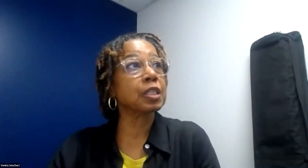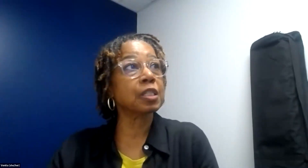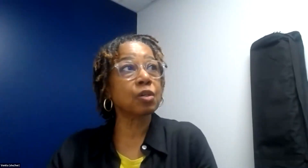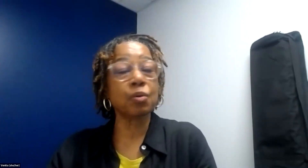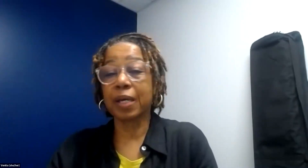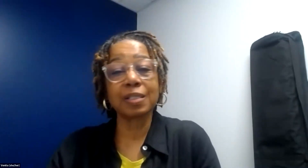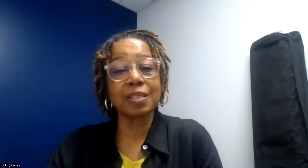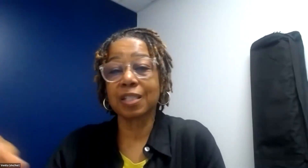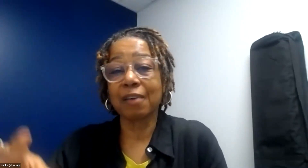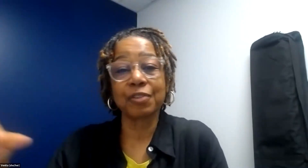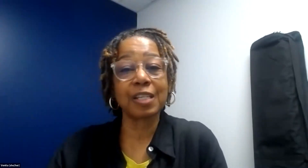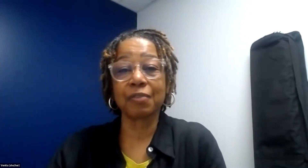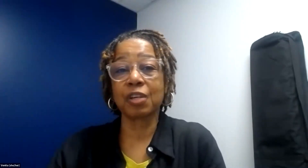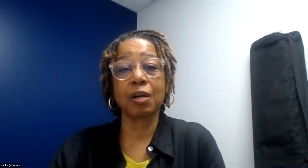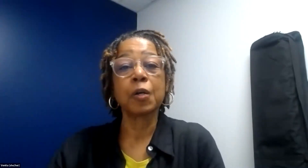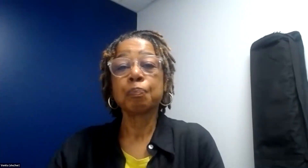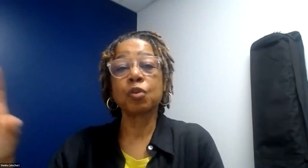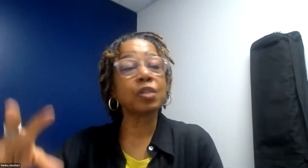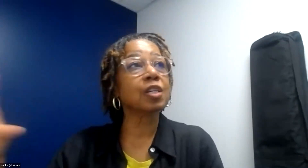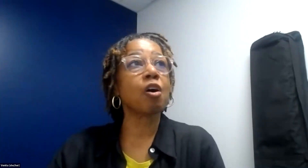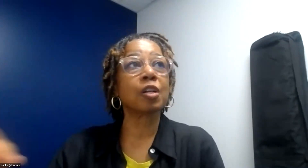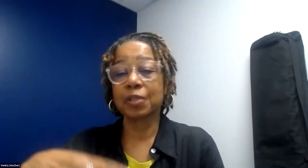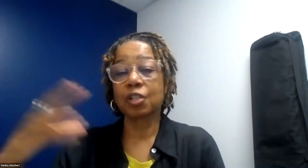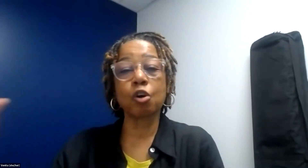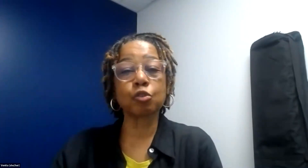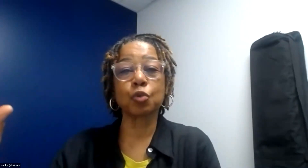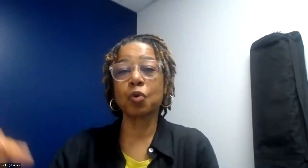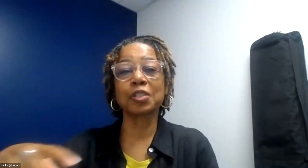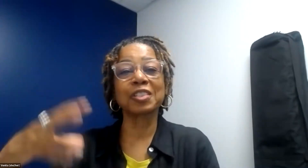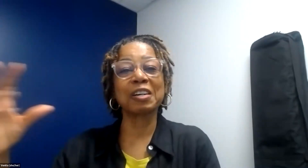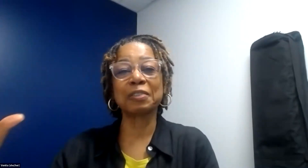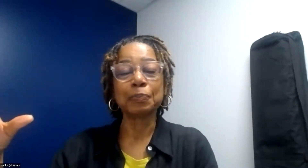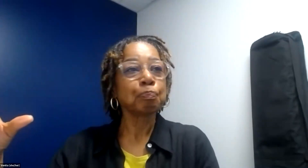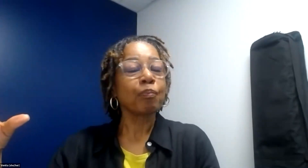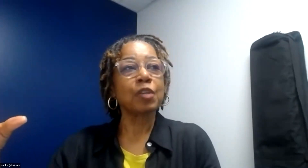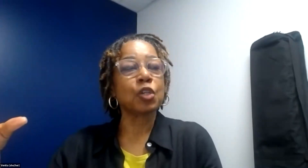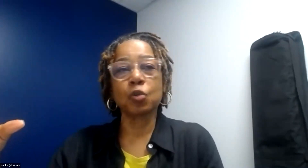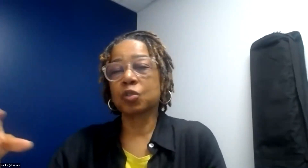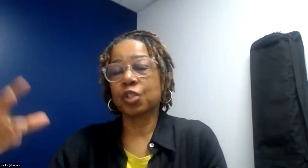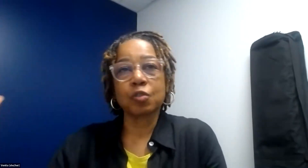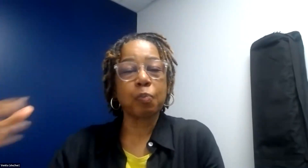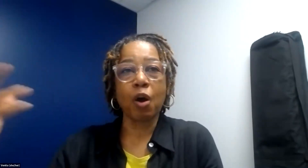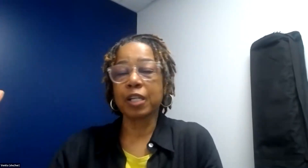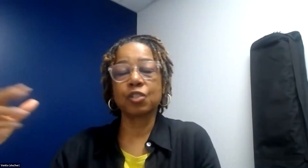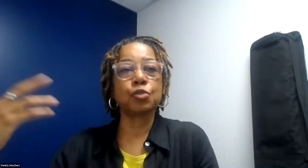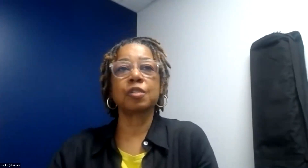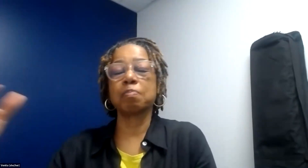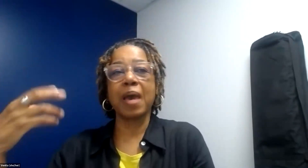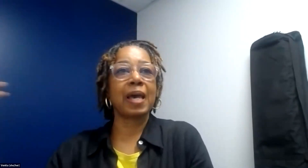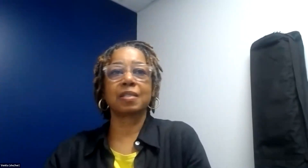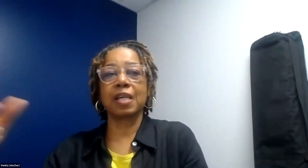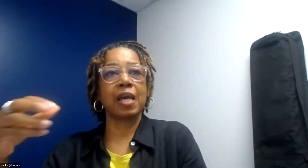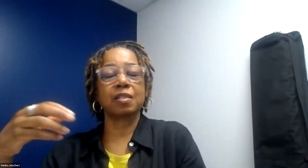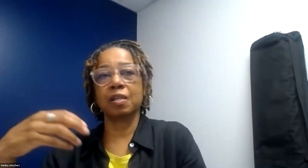very political, and this is life and death, y'all. Don't get caught up in the culture wars of, you know, certain parties